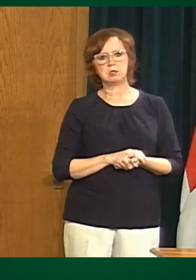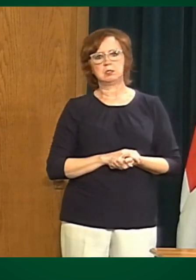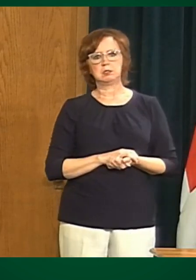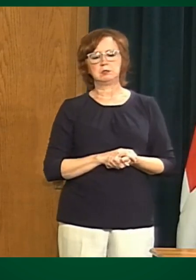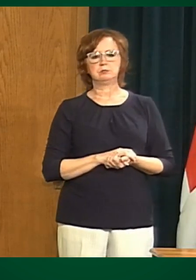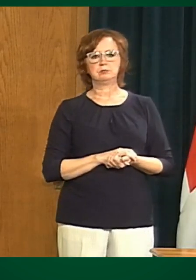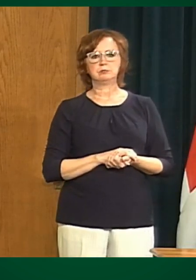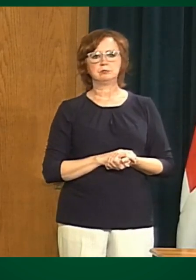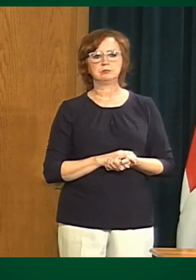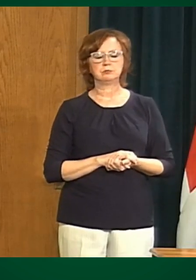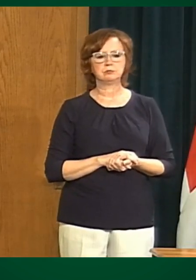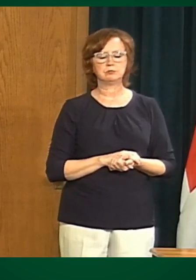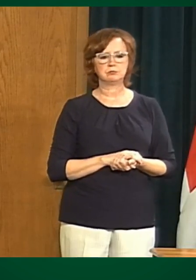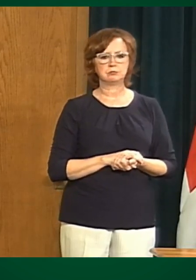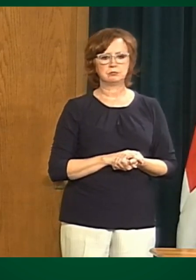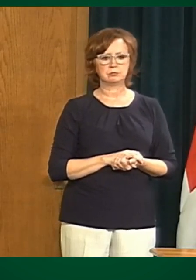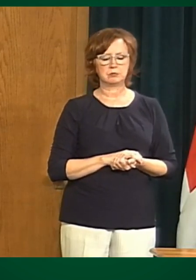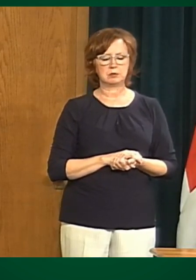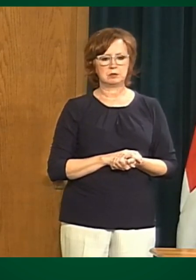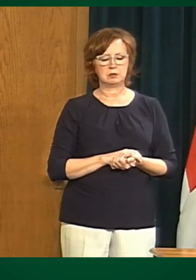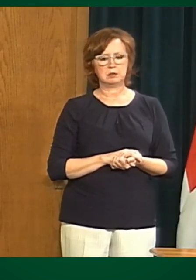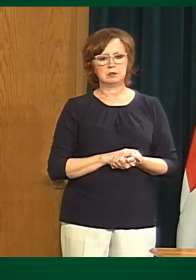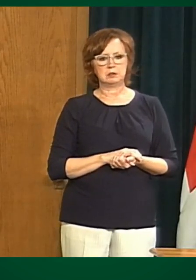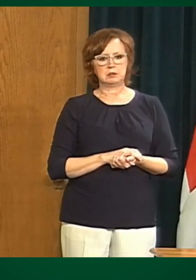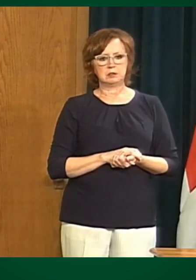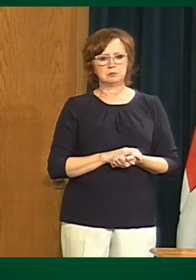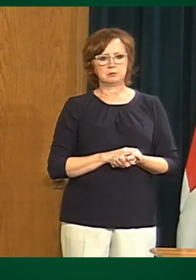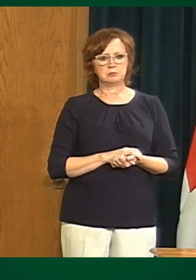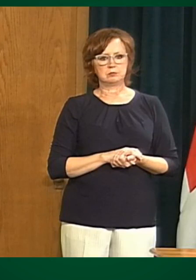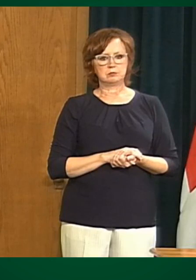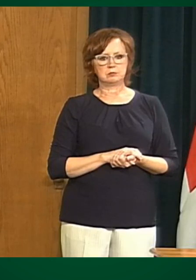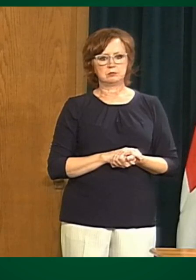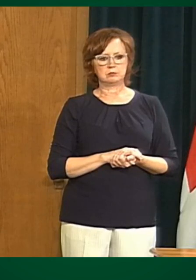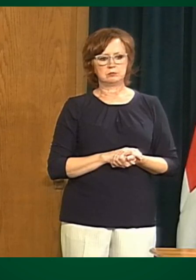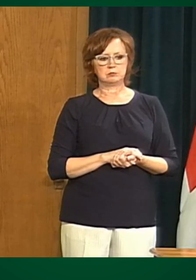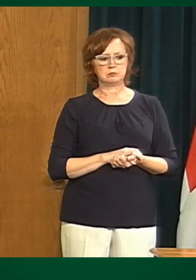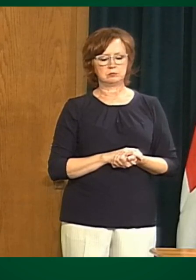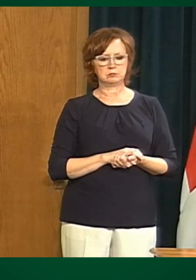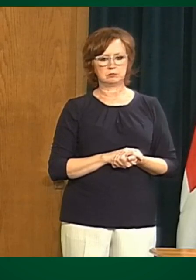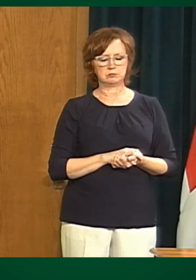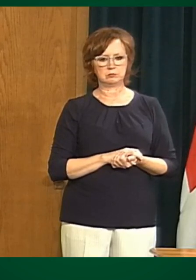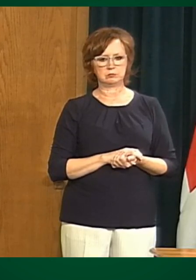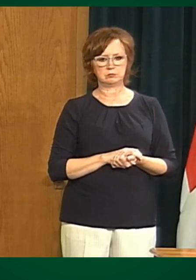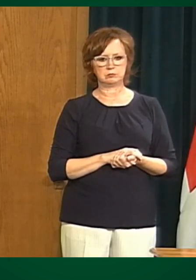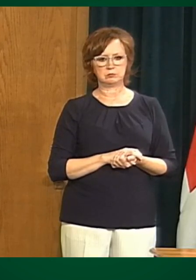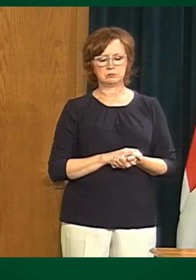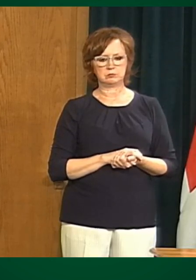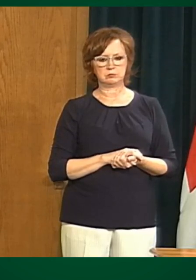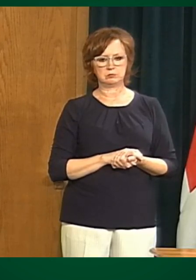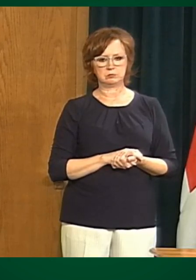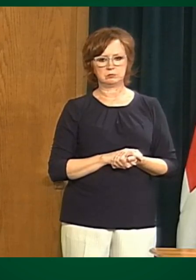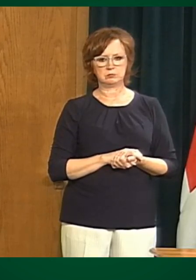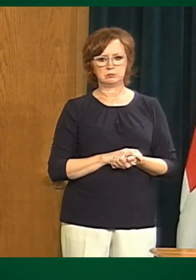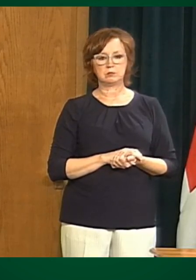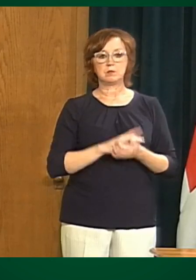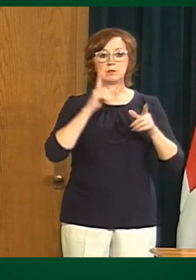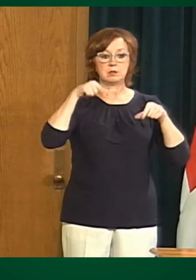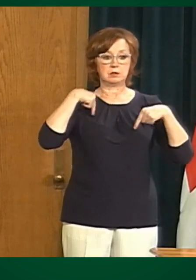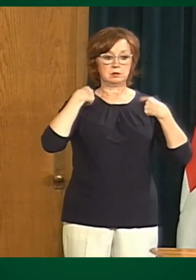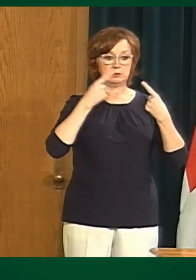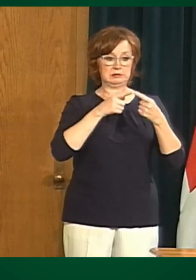particular situation of Lloydminster, since the season or since the outbreak